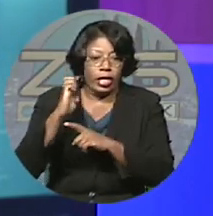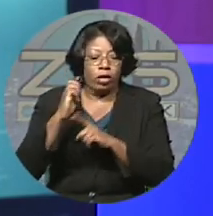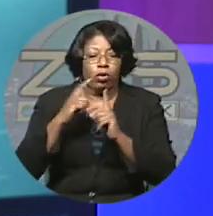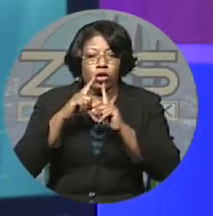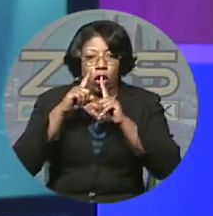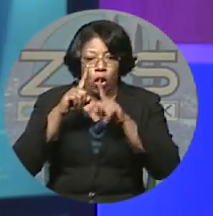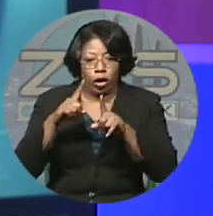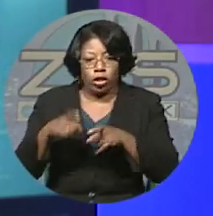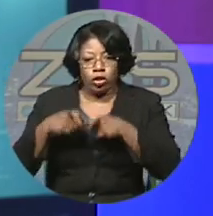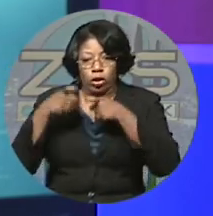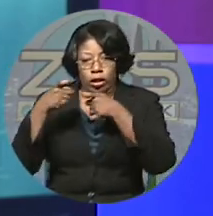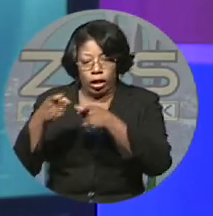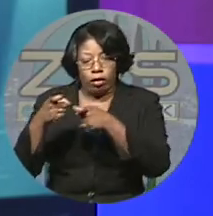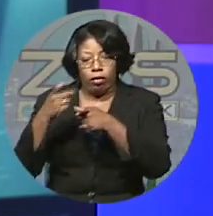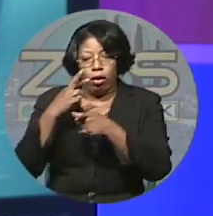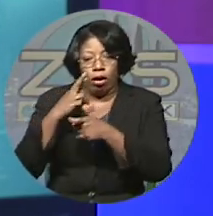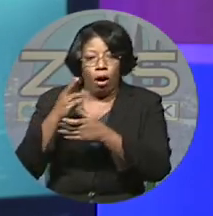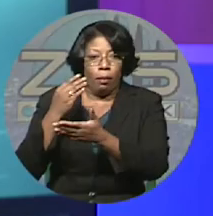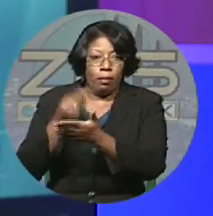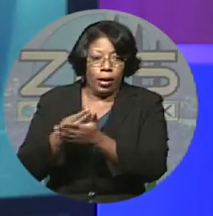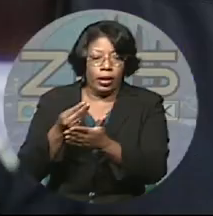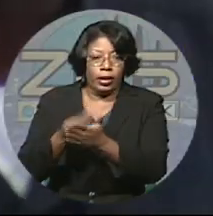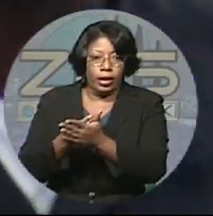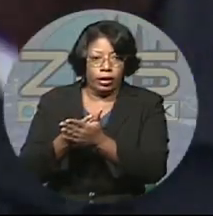pay compensation to the victim.